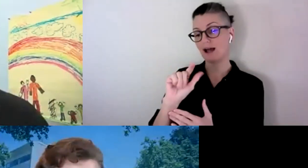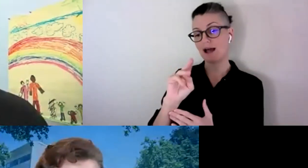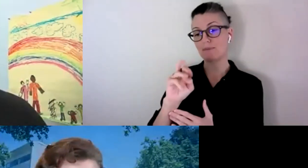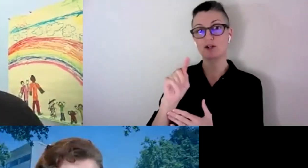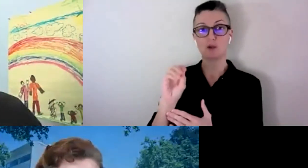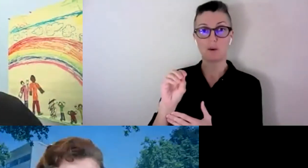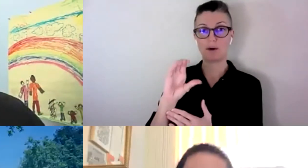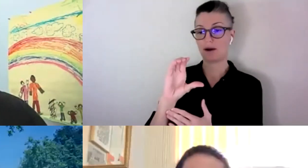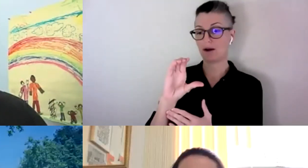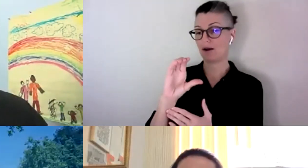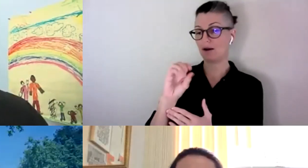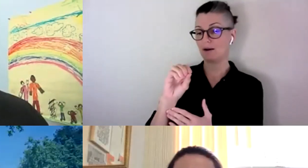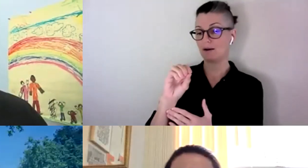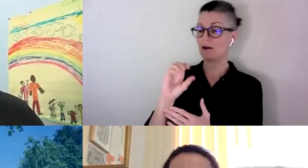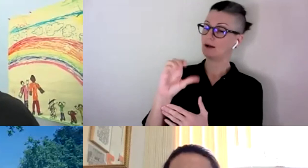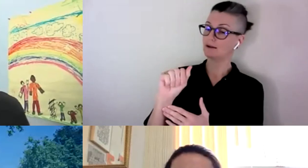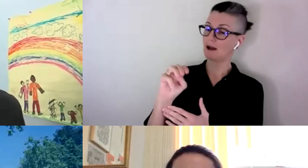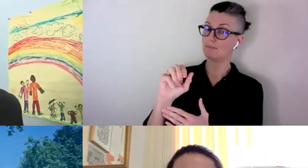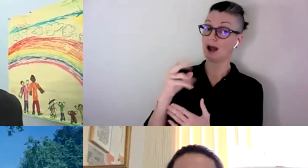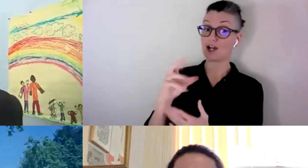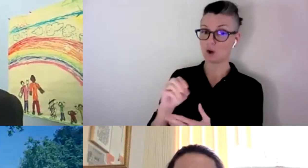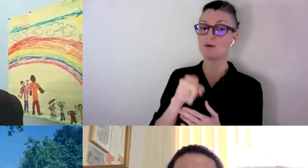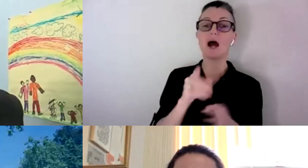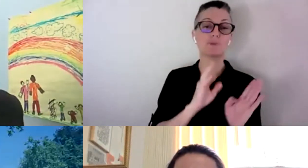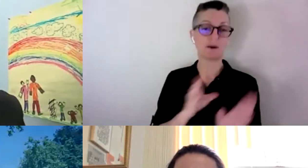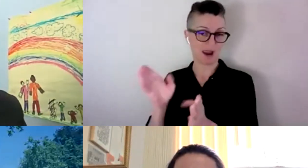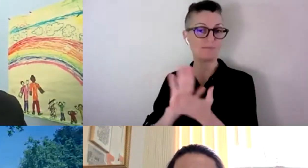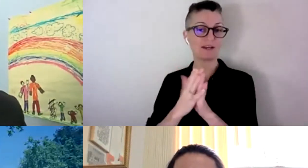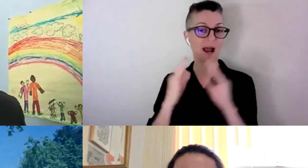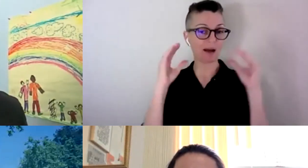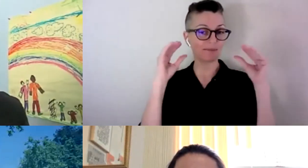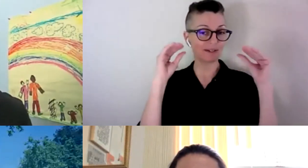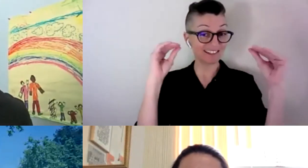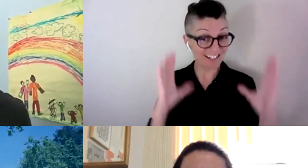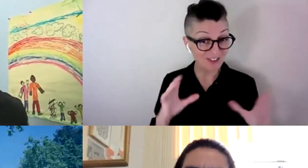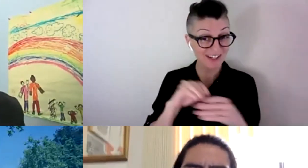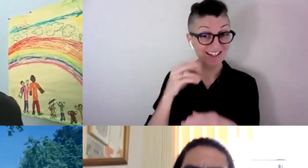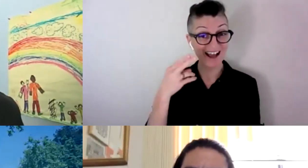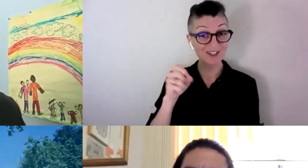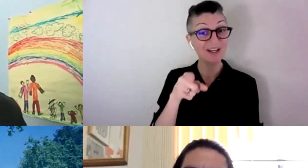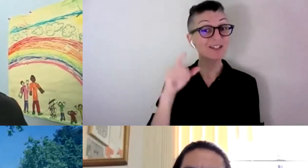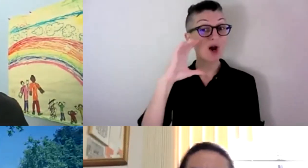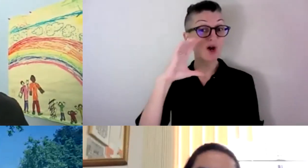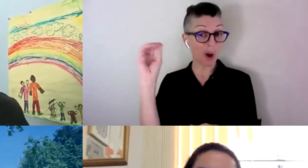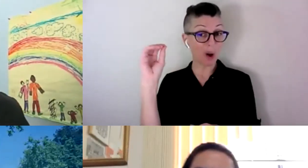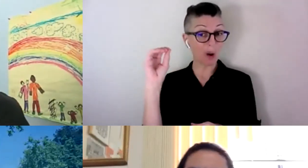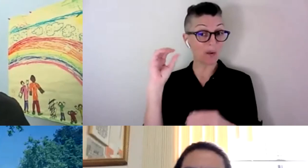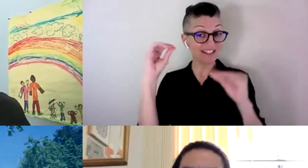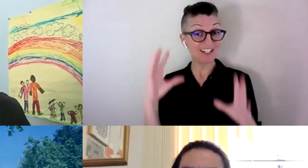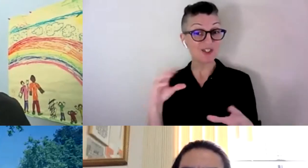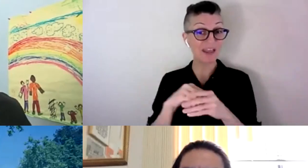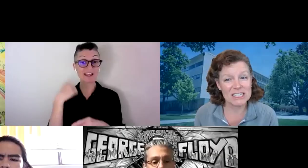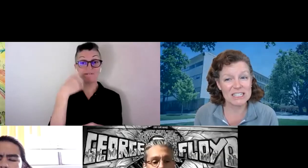program, preparing to become a high school teacher, and was also a co-researcher in our Faces of Learning project last year. And